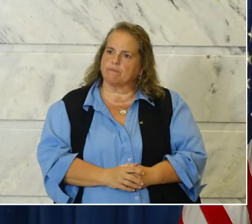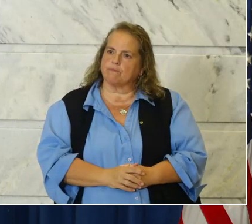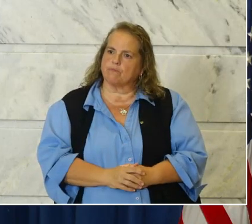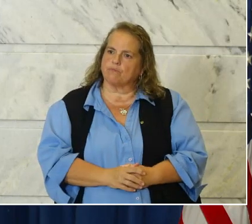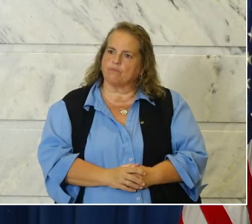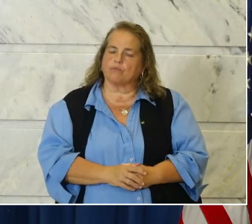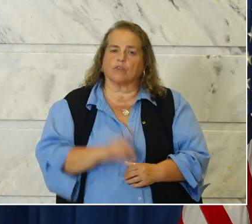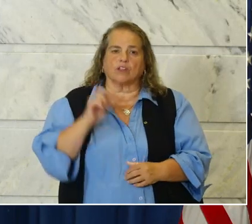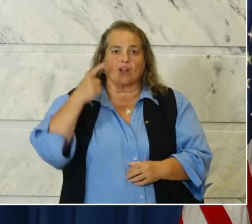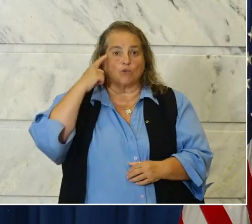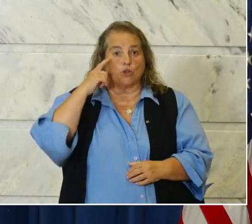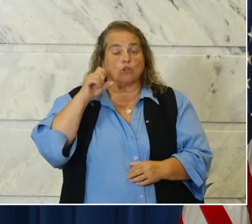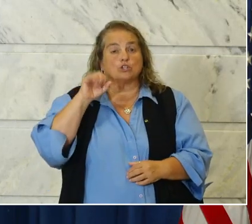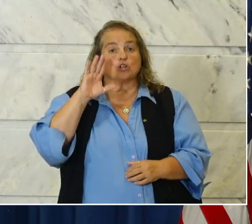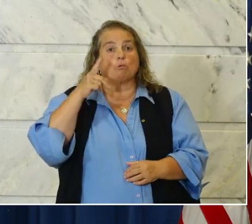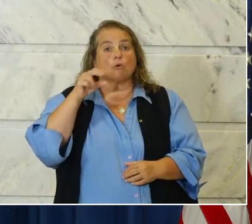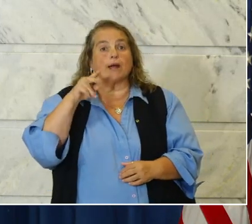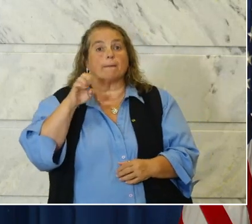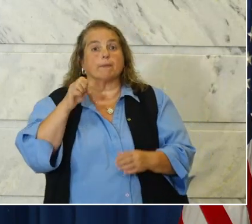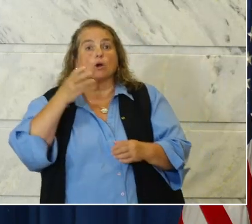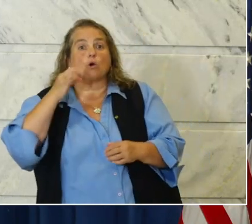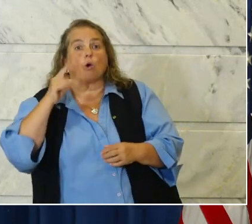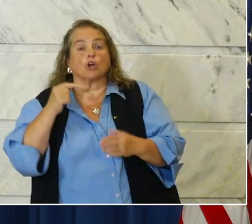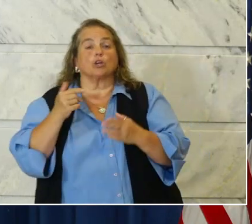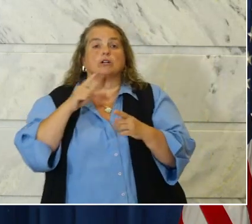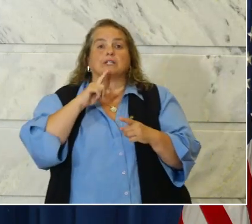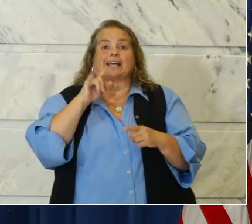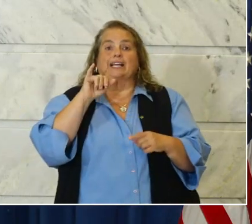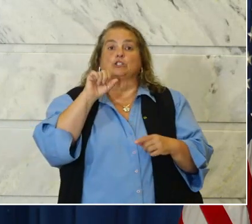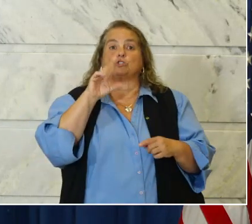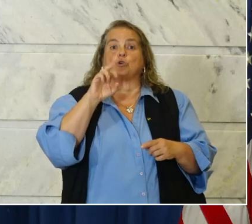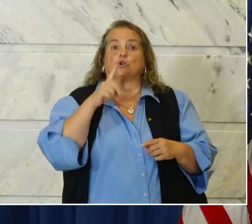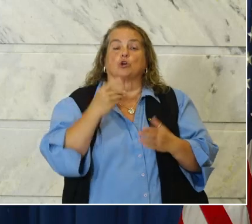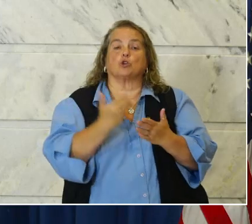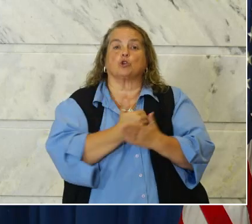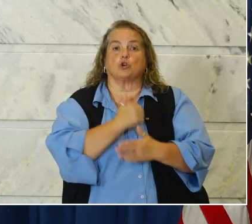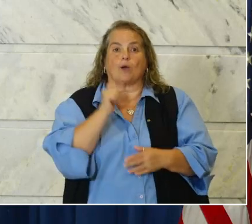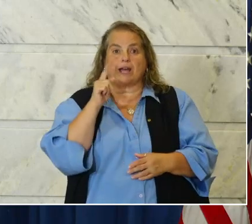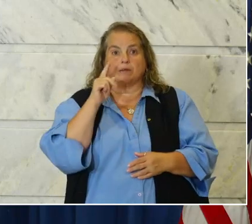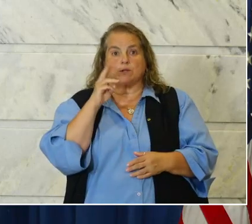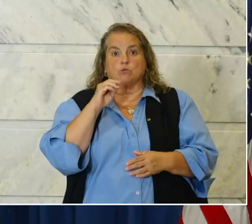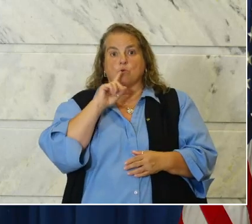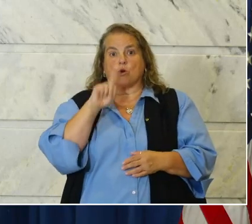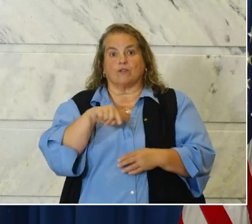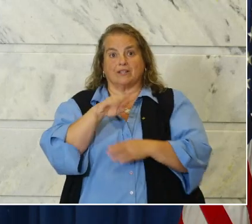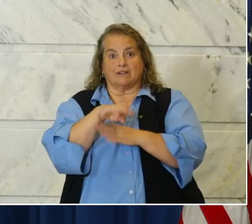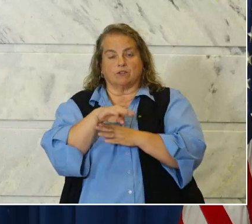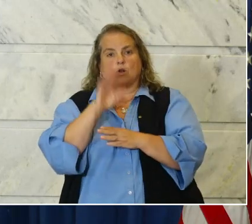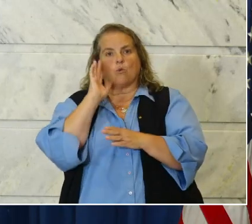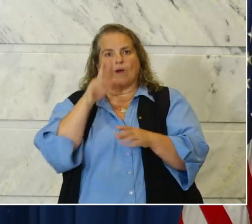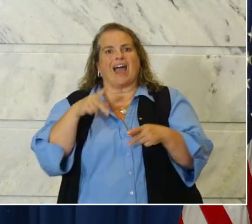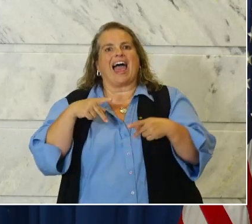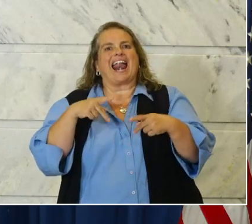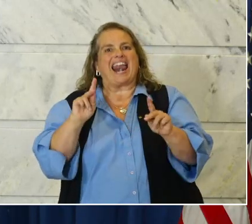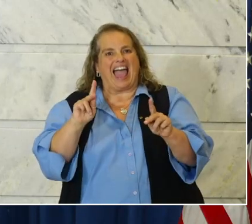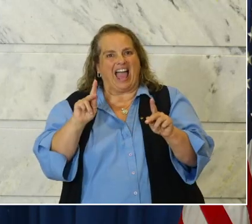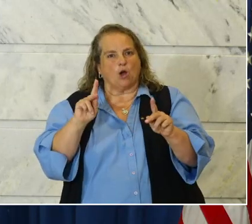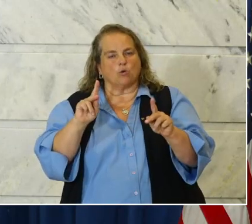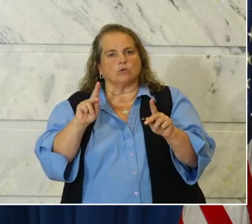Governor, the Supreme Court issued a new administrative order this afternoon that they apparently are going to start allowing evictions as of